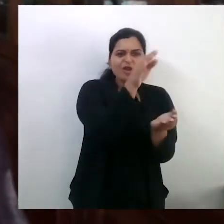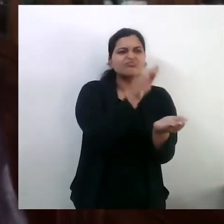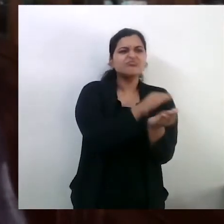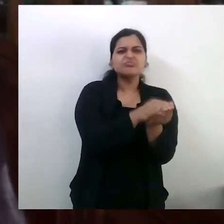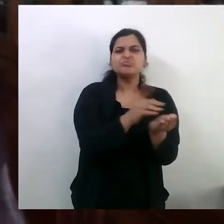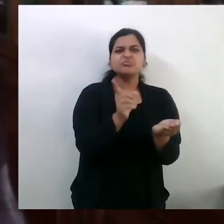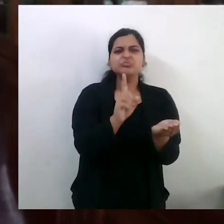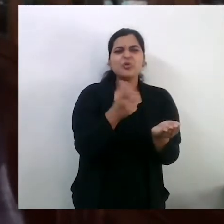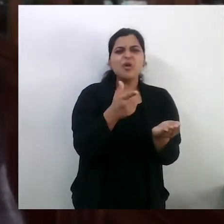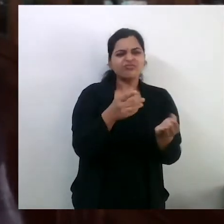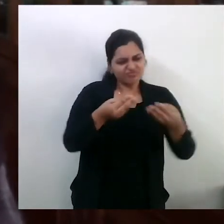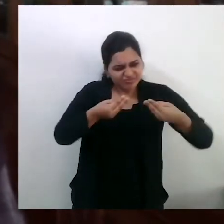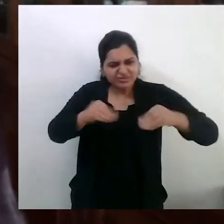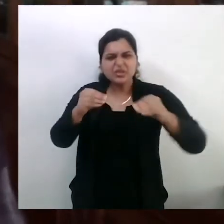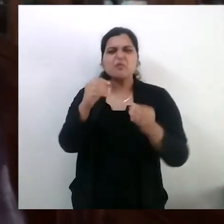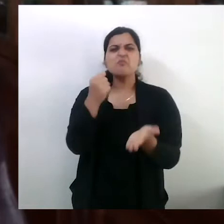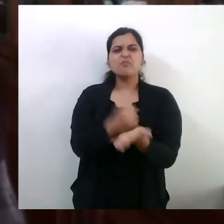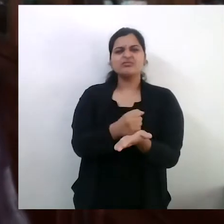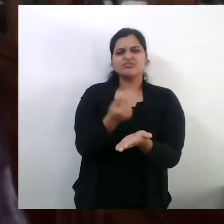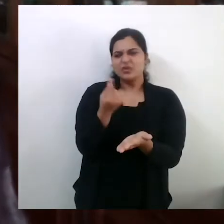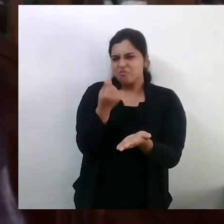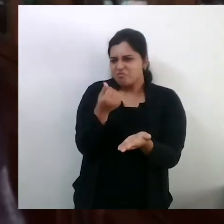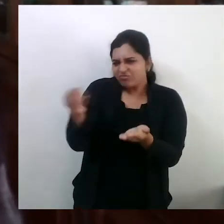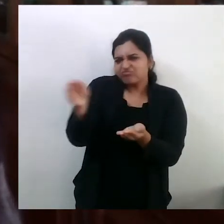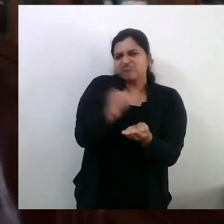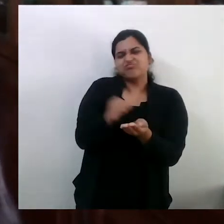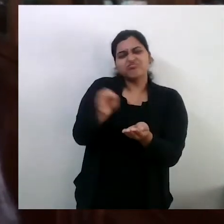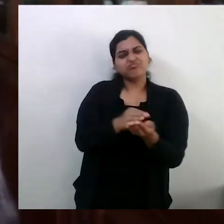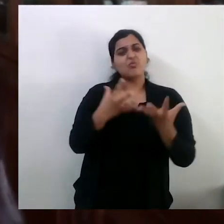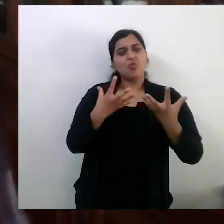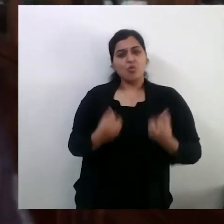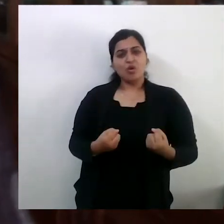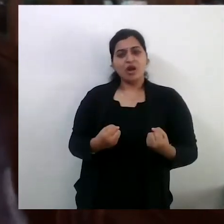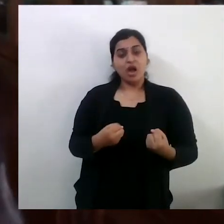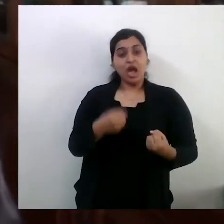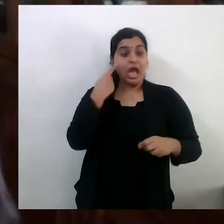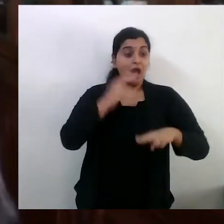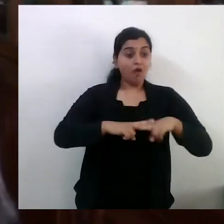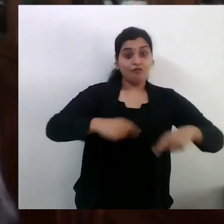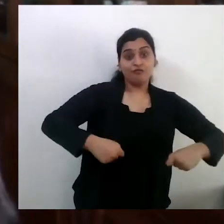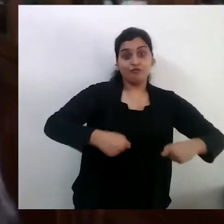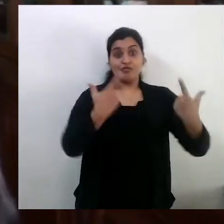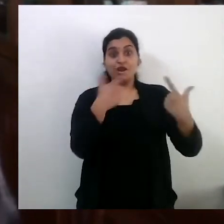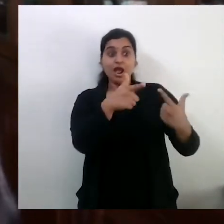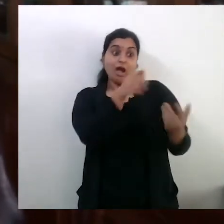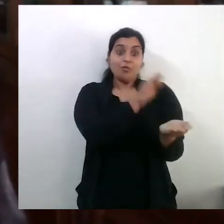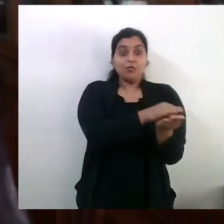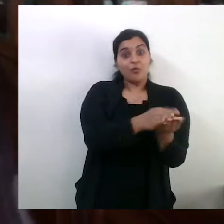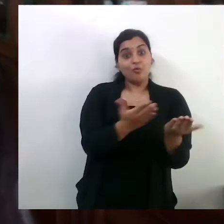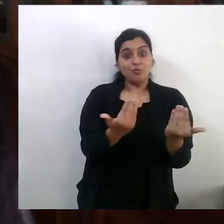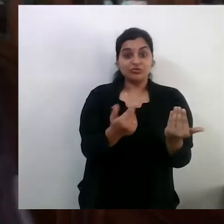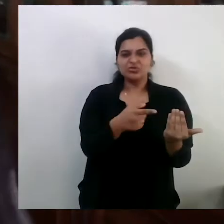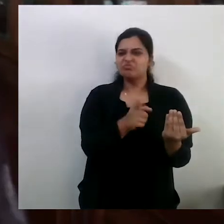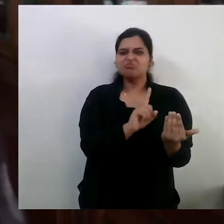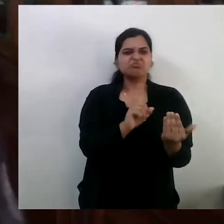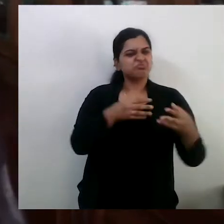own of excellence because they're not rich enough to do that, to hold those in their archives. It